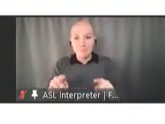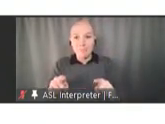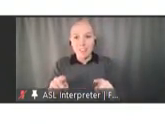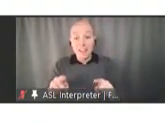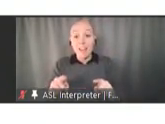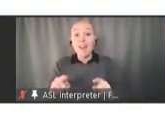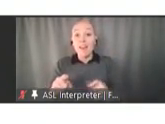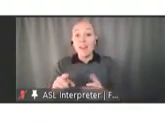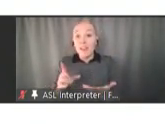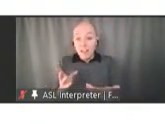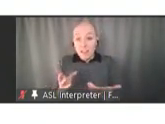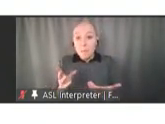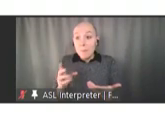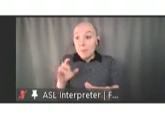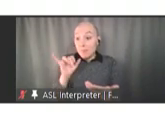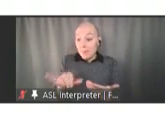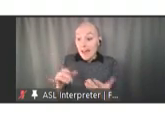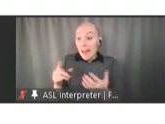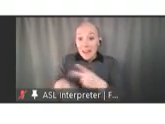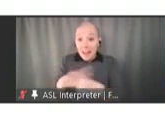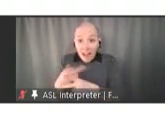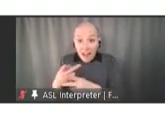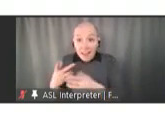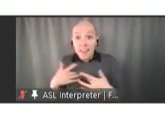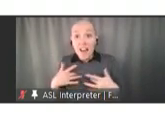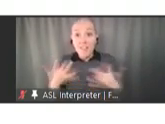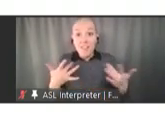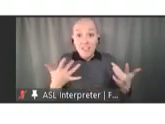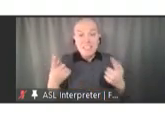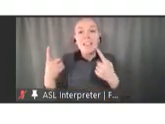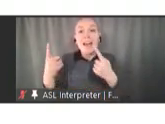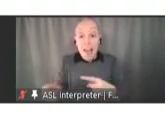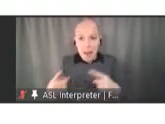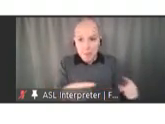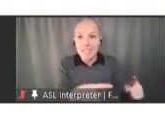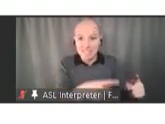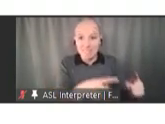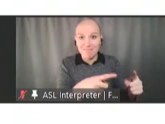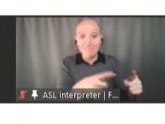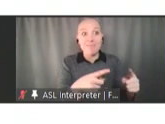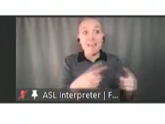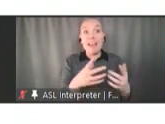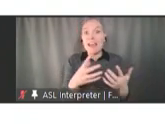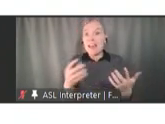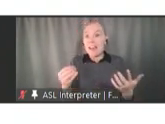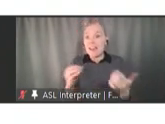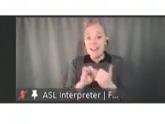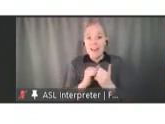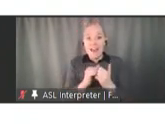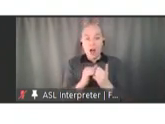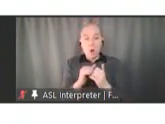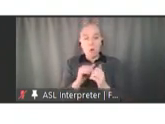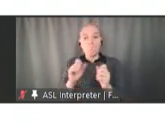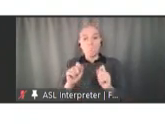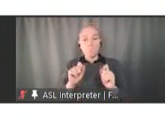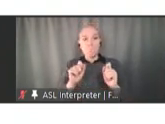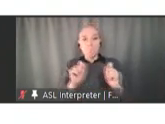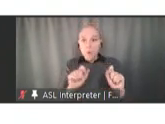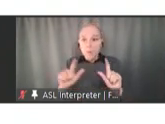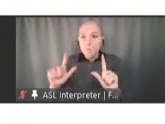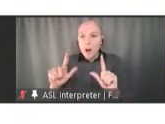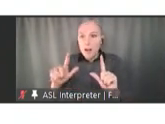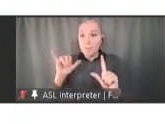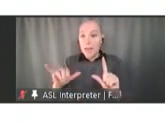take them seriously, but at the same time, how do we frame that as important but not a barrier